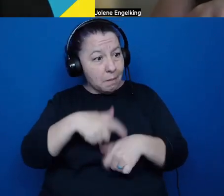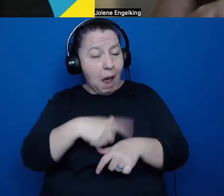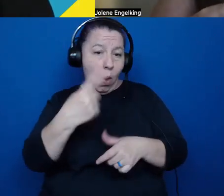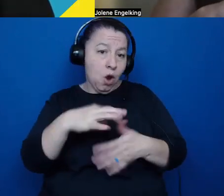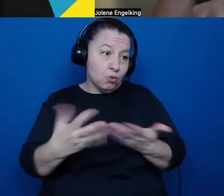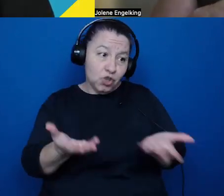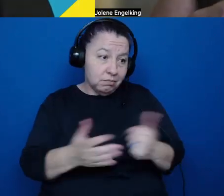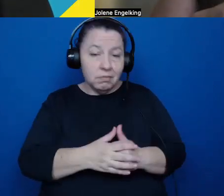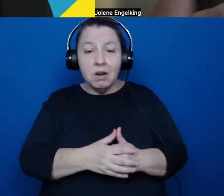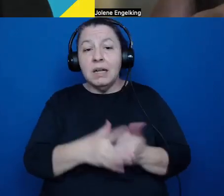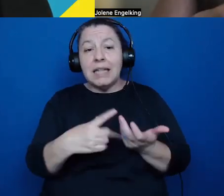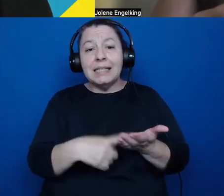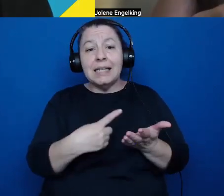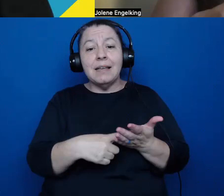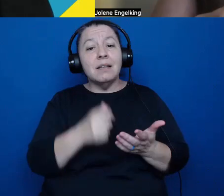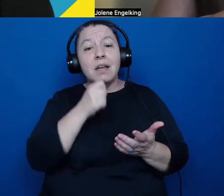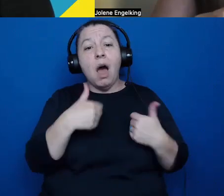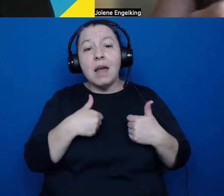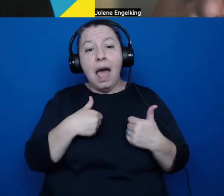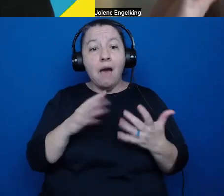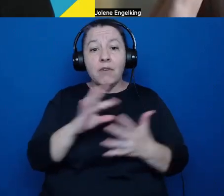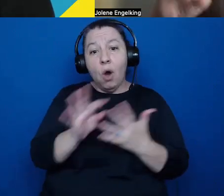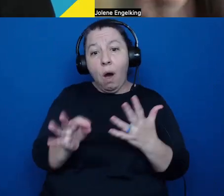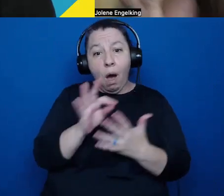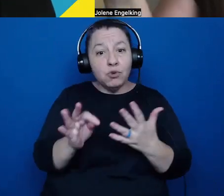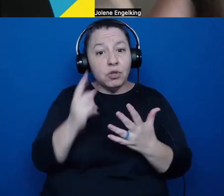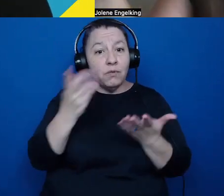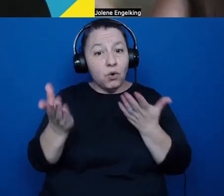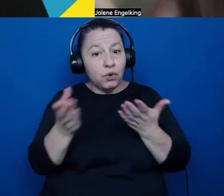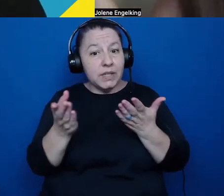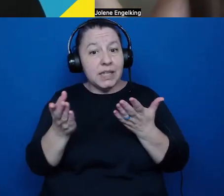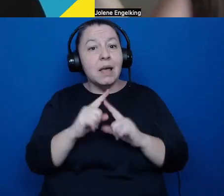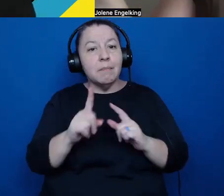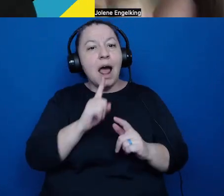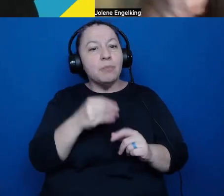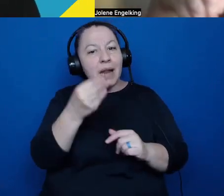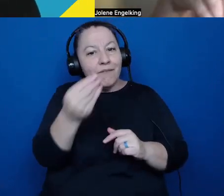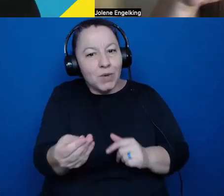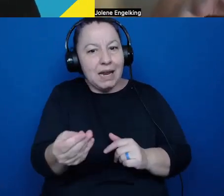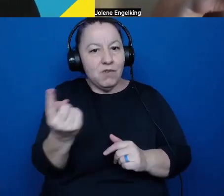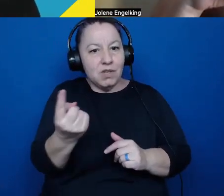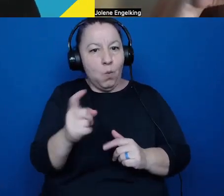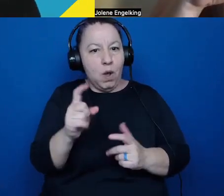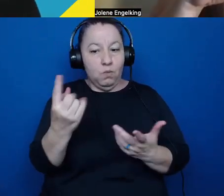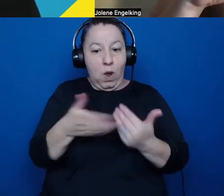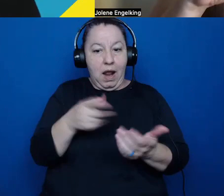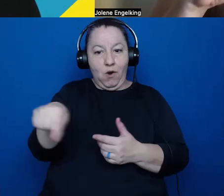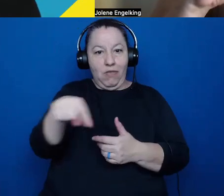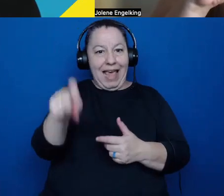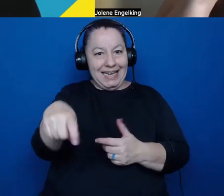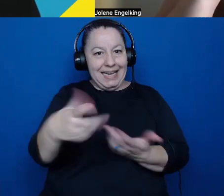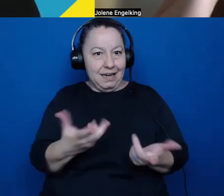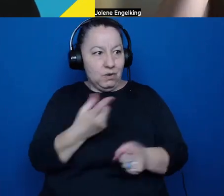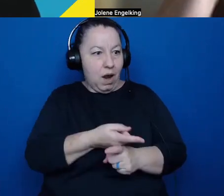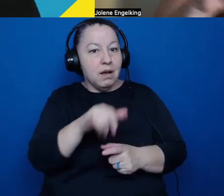let's talk about not having a menu of services and actually being able to give people what they need, right? If that is something that's going to be helping